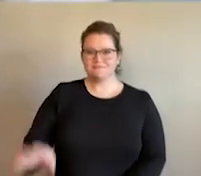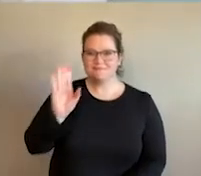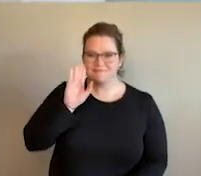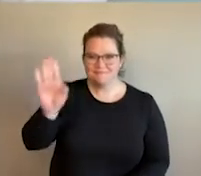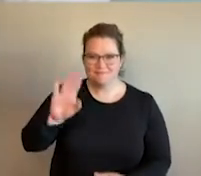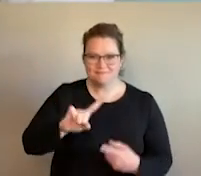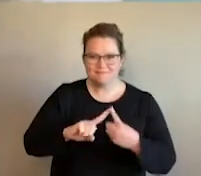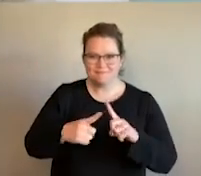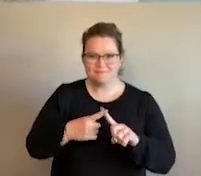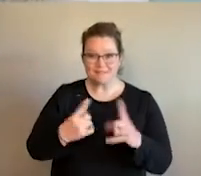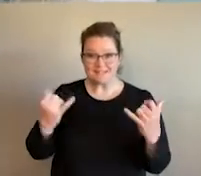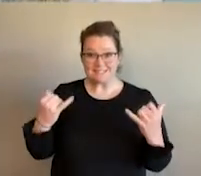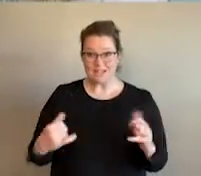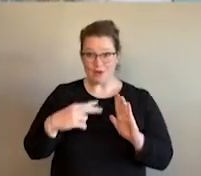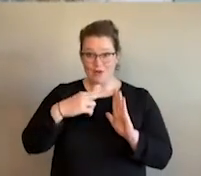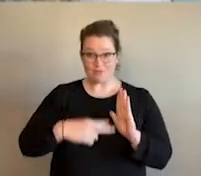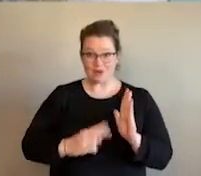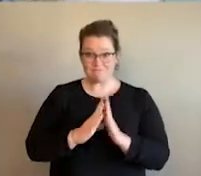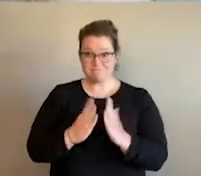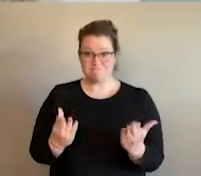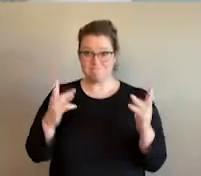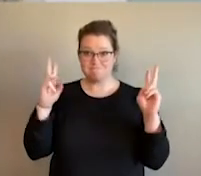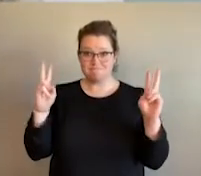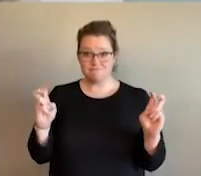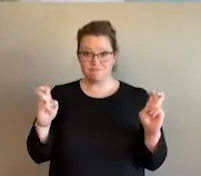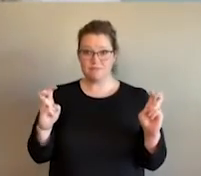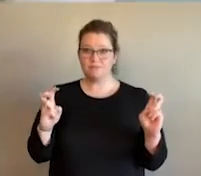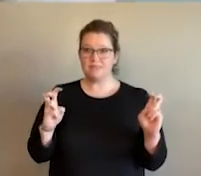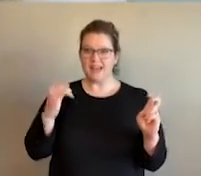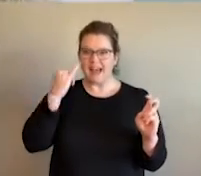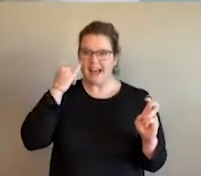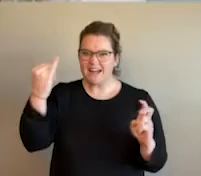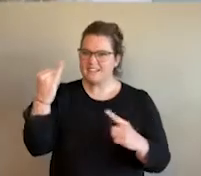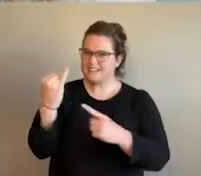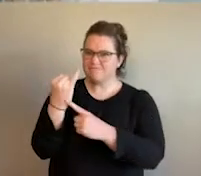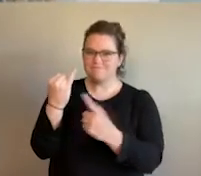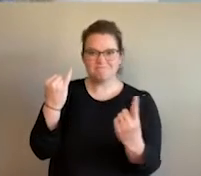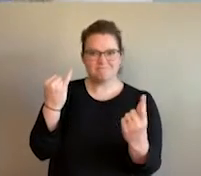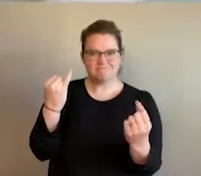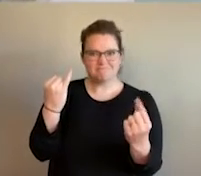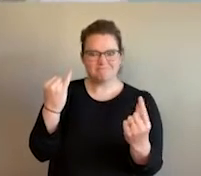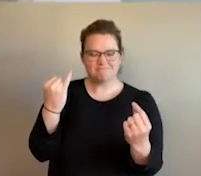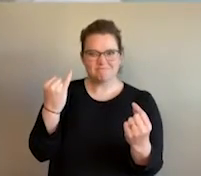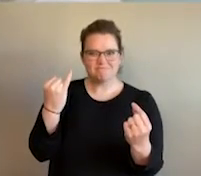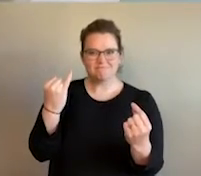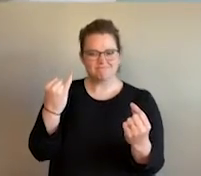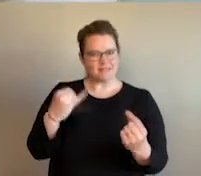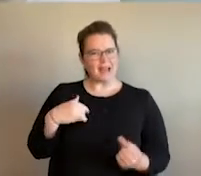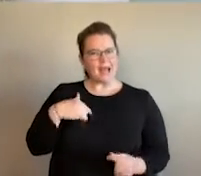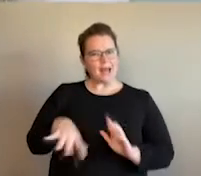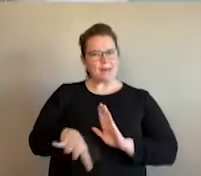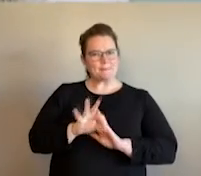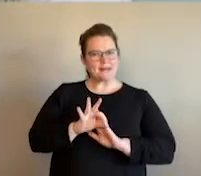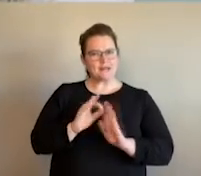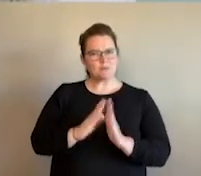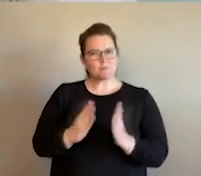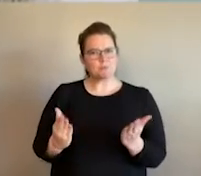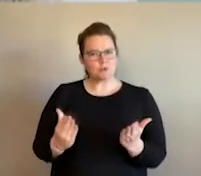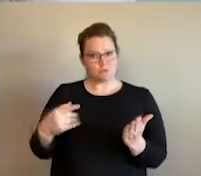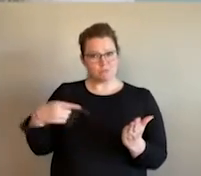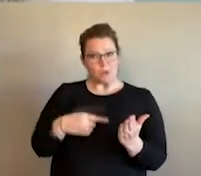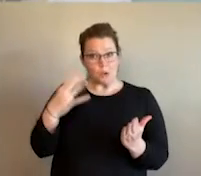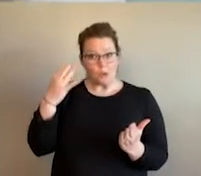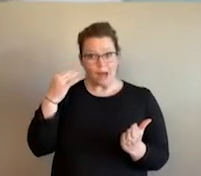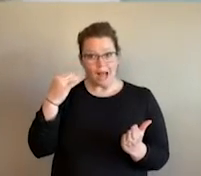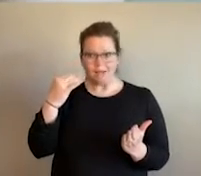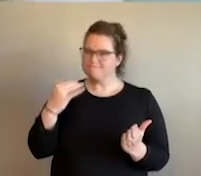Hey friends, today I'm going to read you the book, What Do You Do with an Idea? I chose this book because not a lot of us can go very many places right